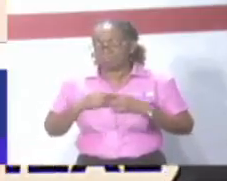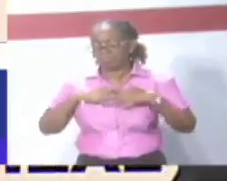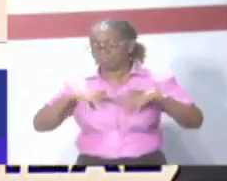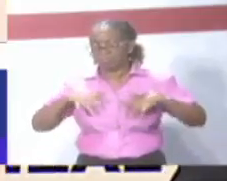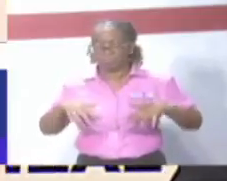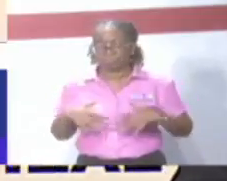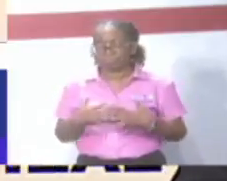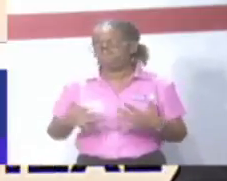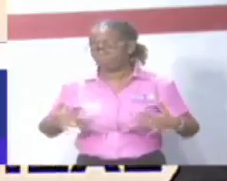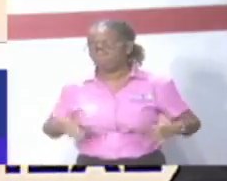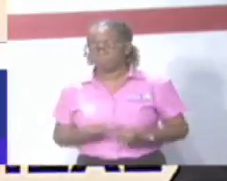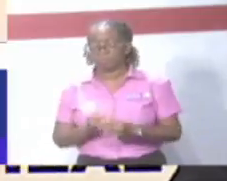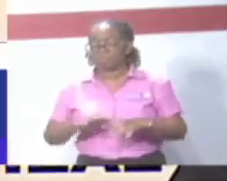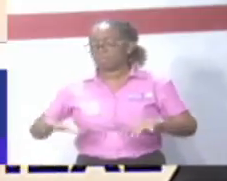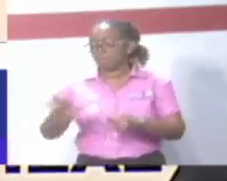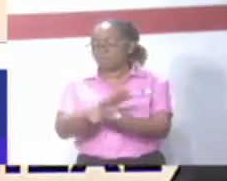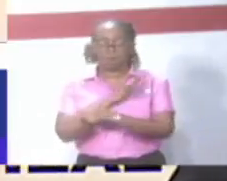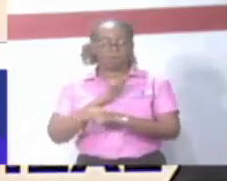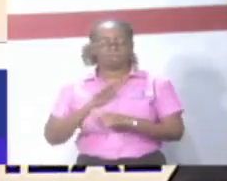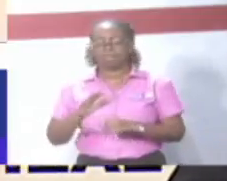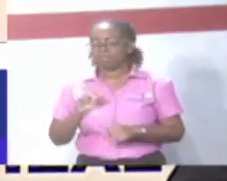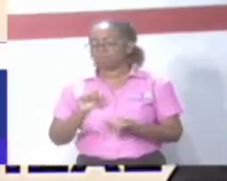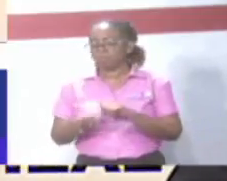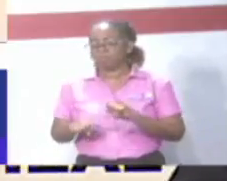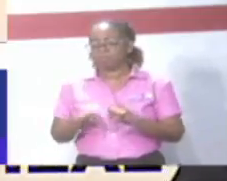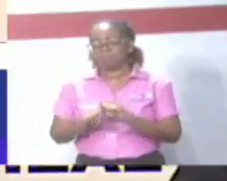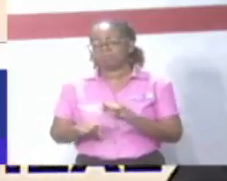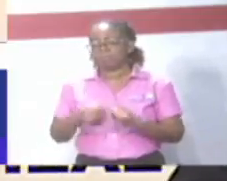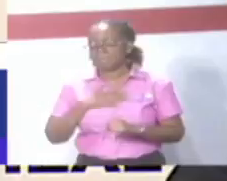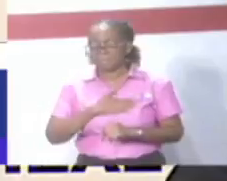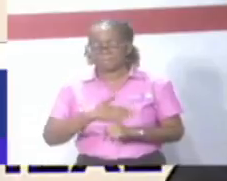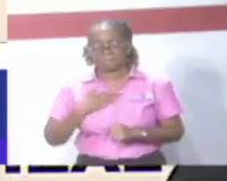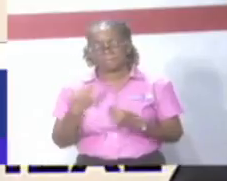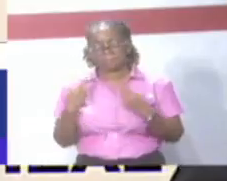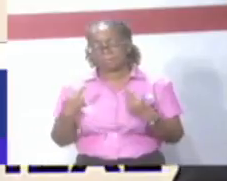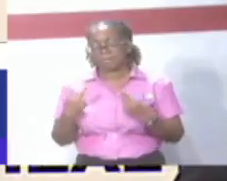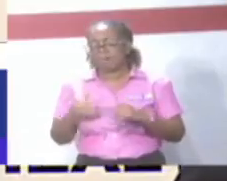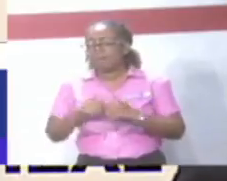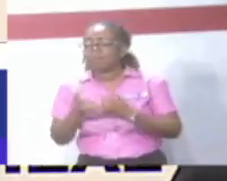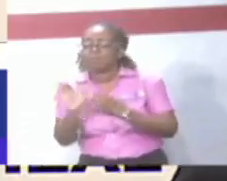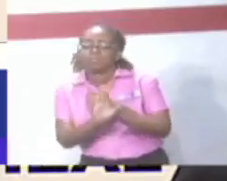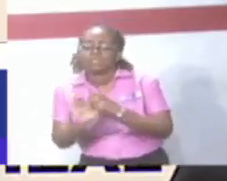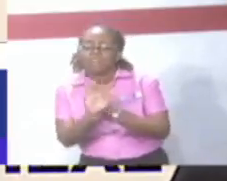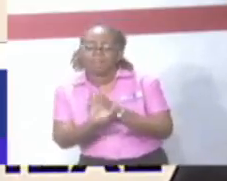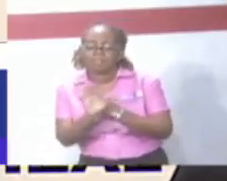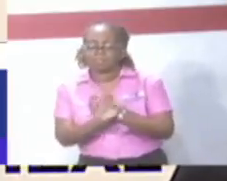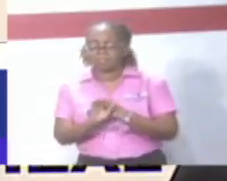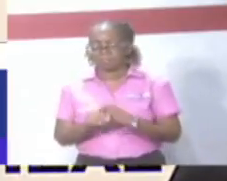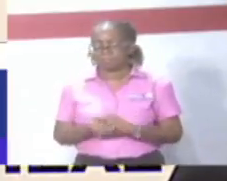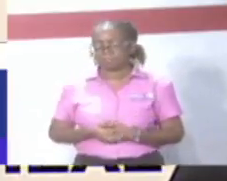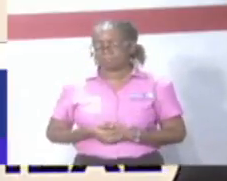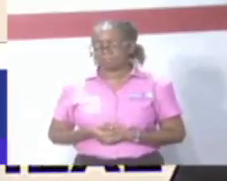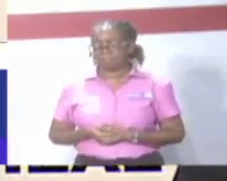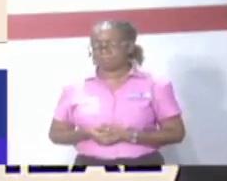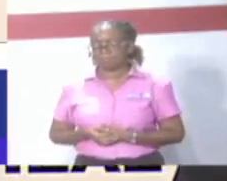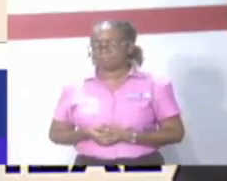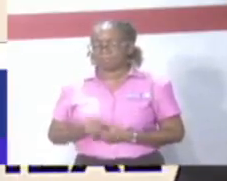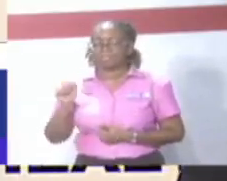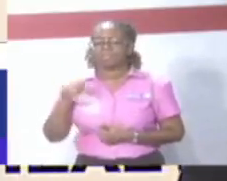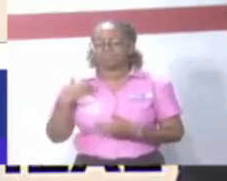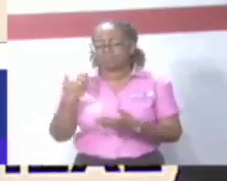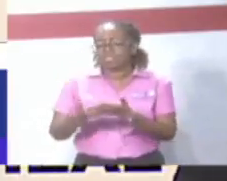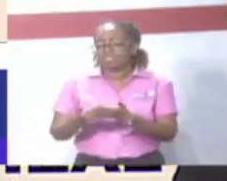neighborhood. So, one of the major ways to fight this, because the war has come to your doorstep, is to